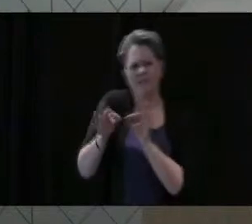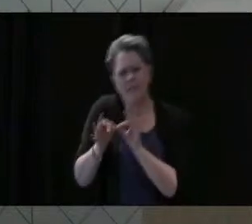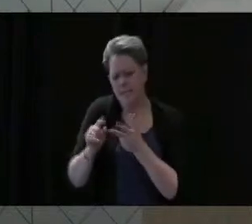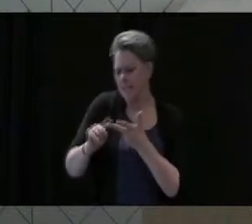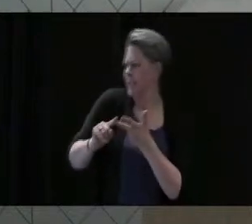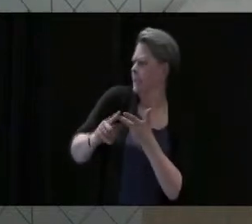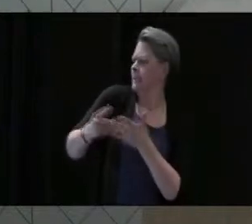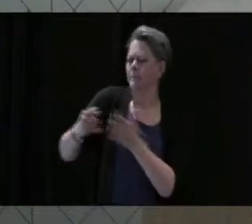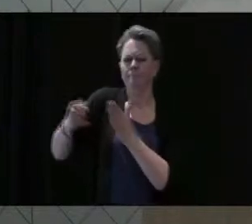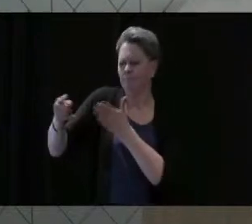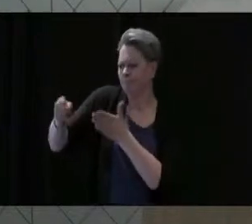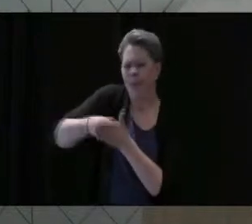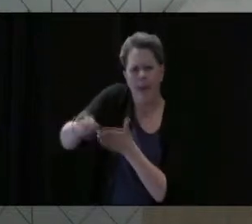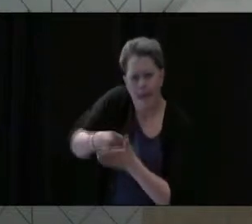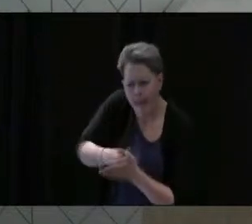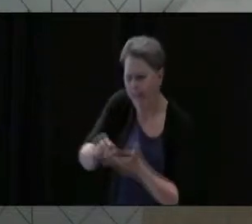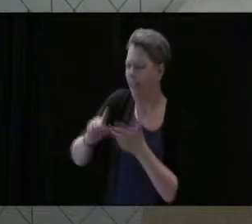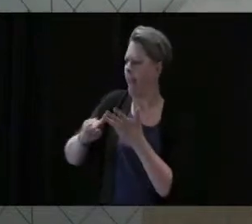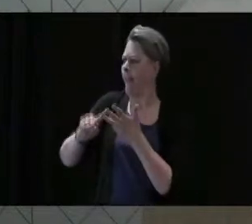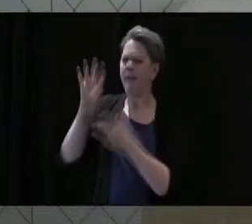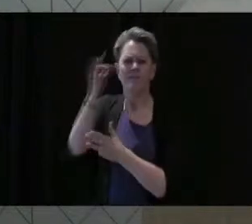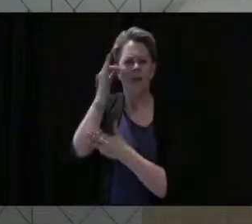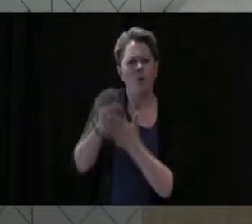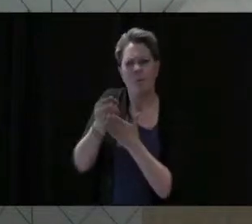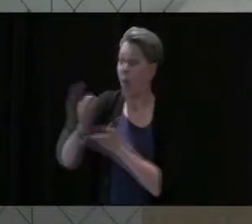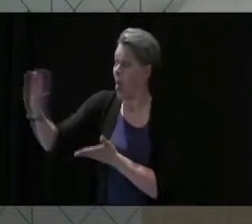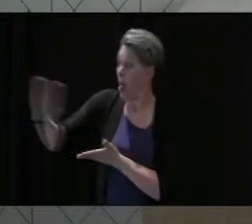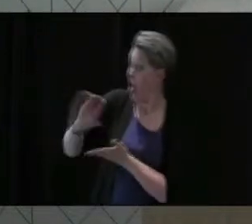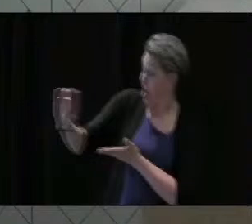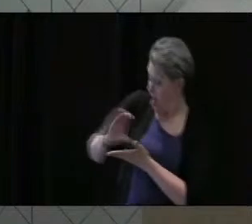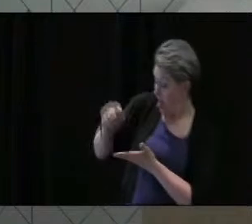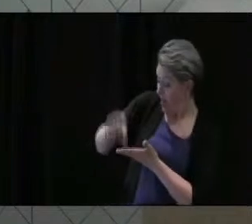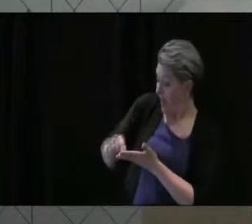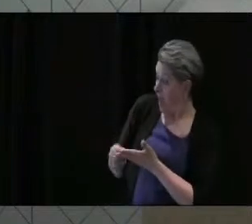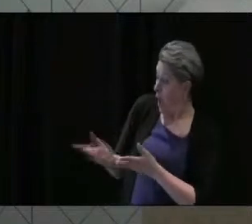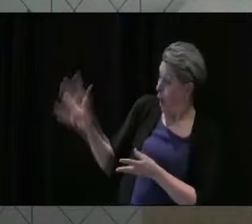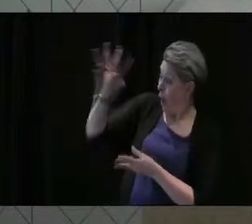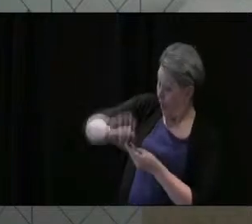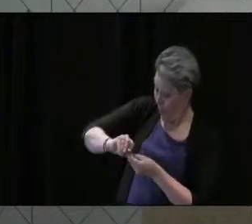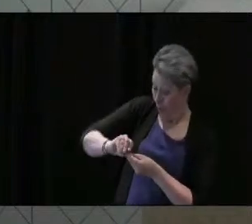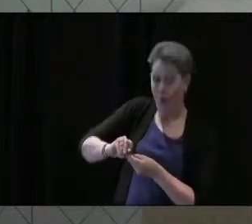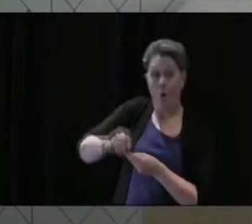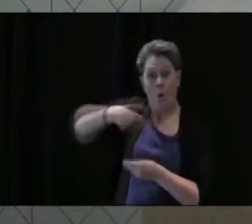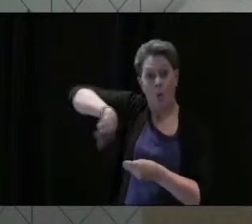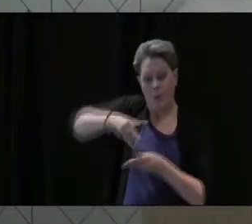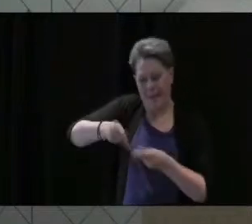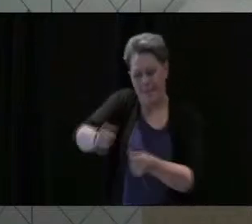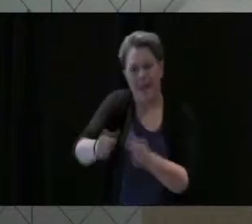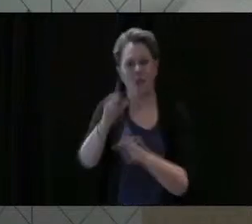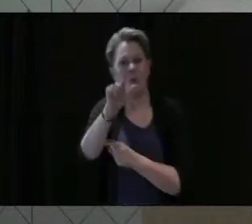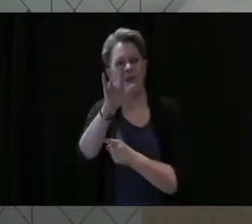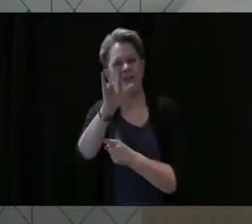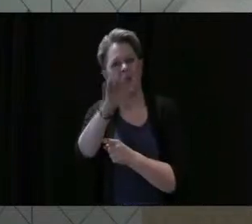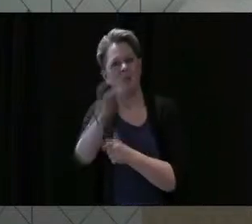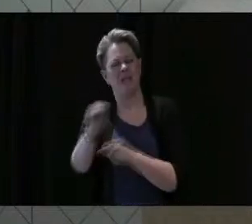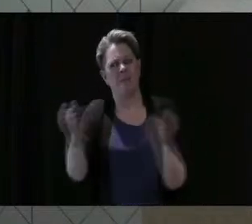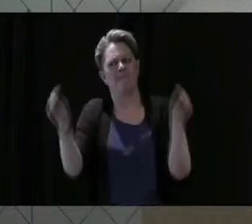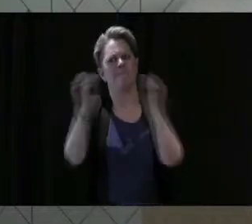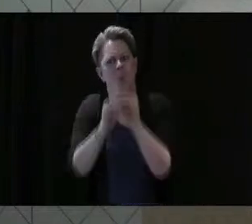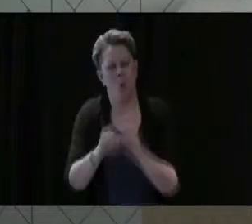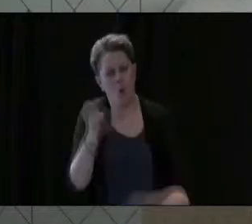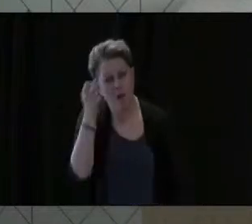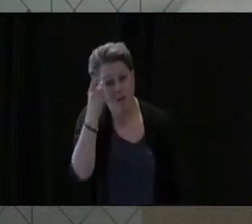royalties, and federal contributions we receive. In a 15-year period, we have increased our expenditures